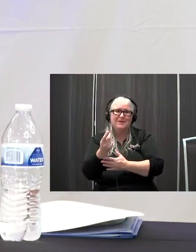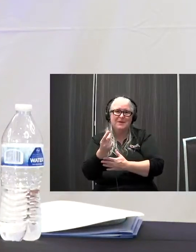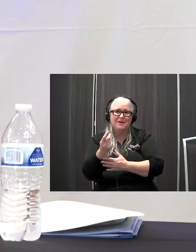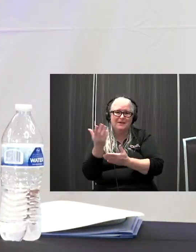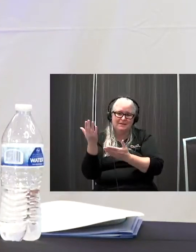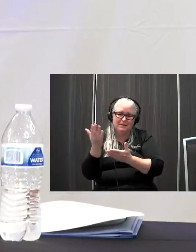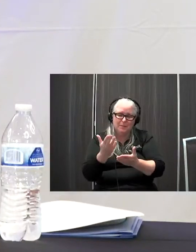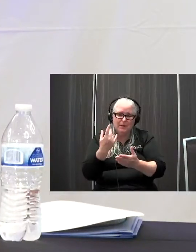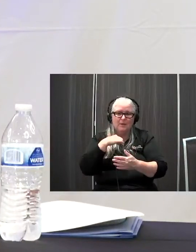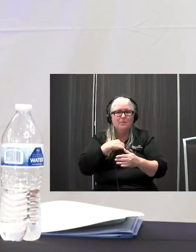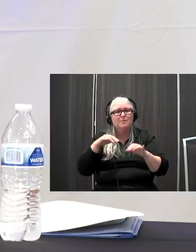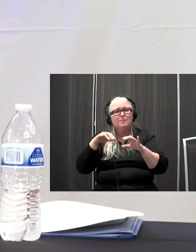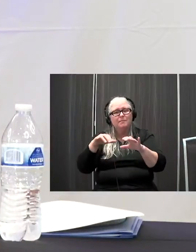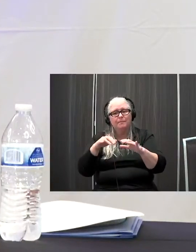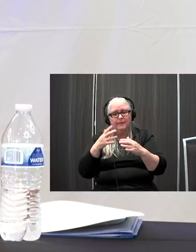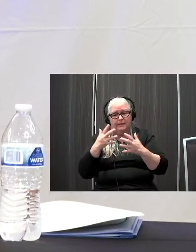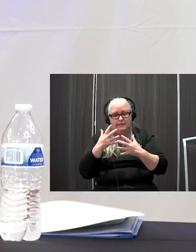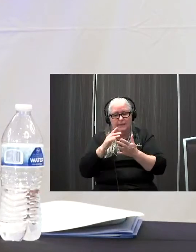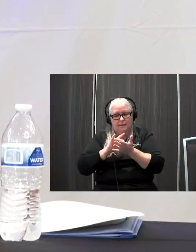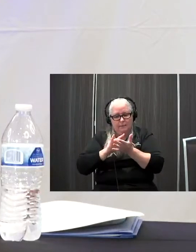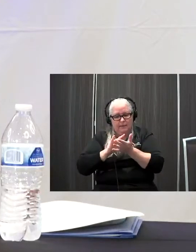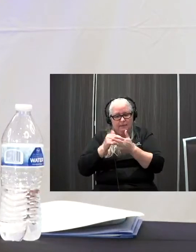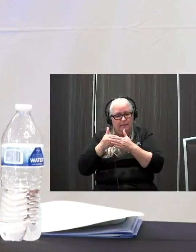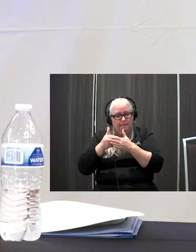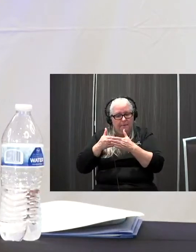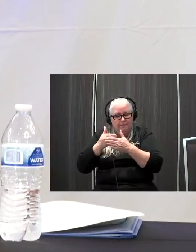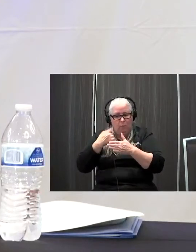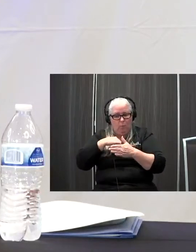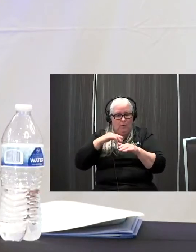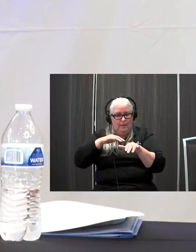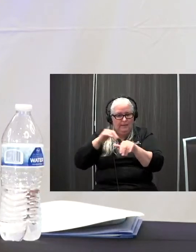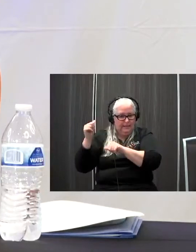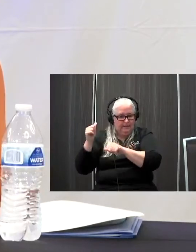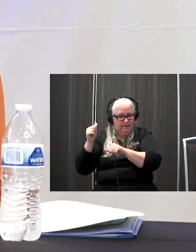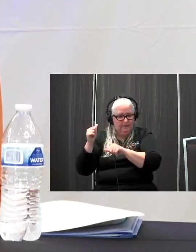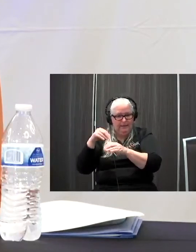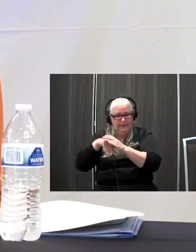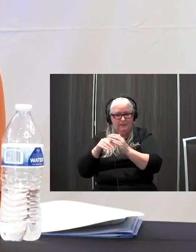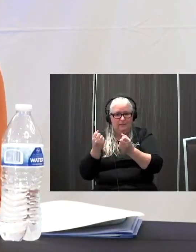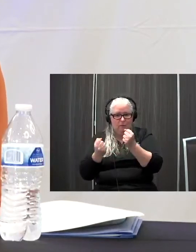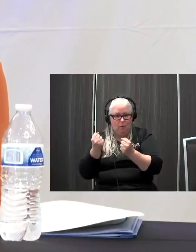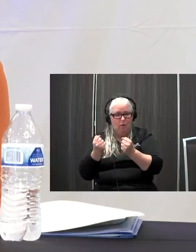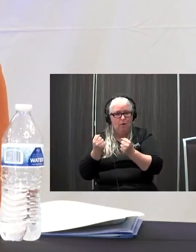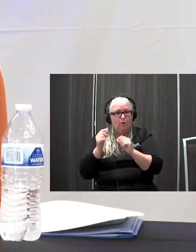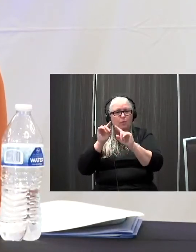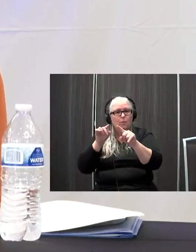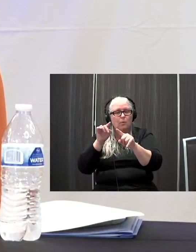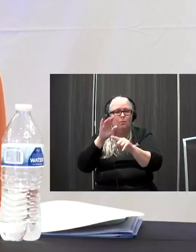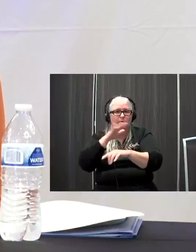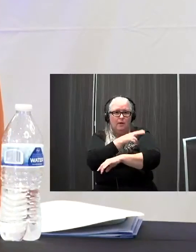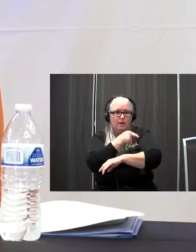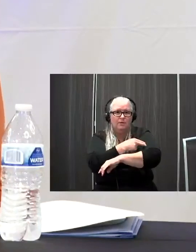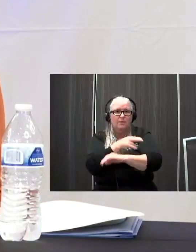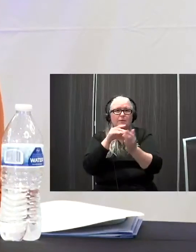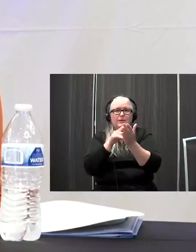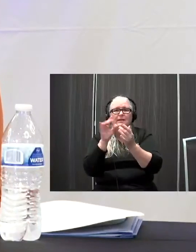do anxiety medicine before we even leave for the hospital now. And like Dr. Wiley said, that's not where you want to start,